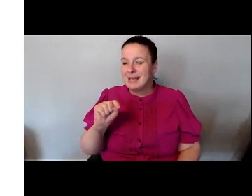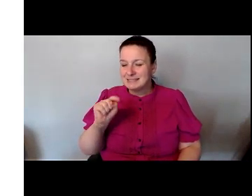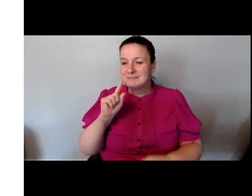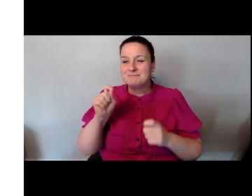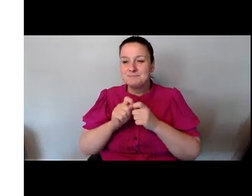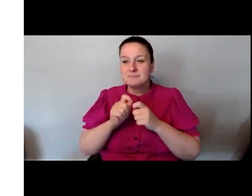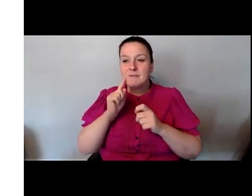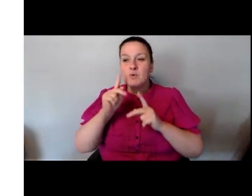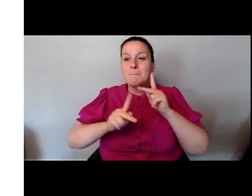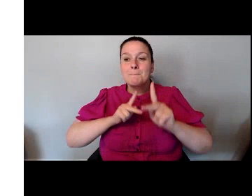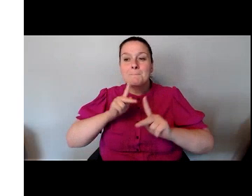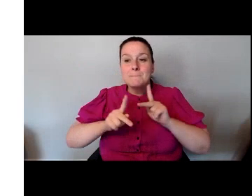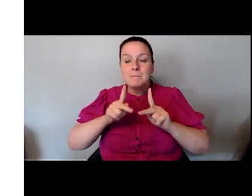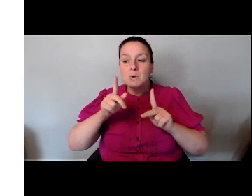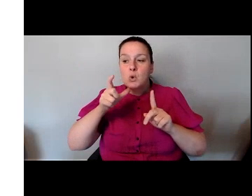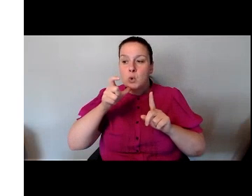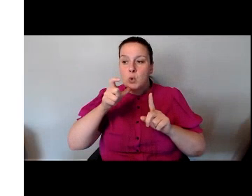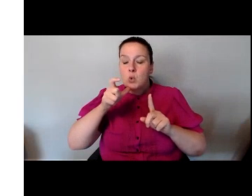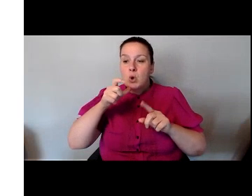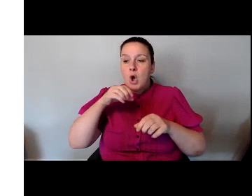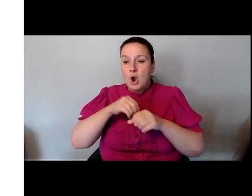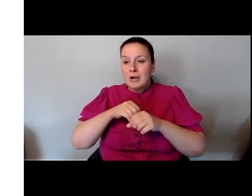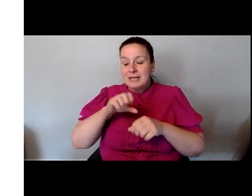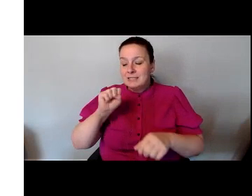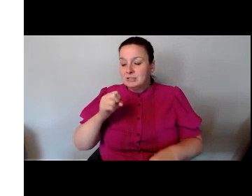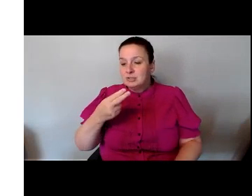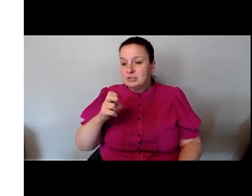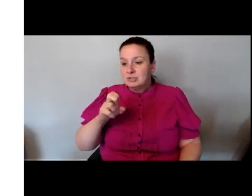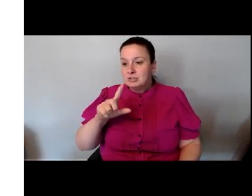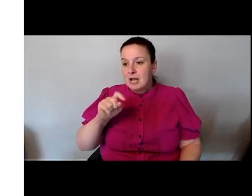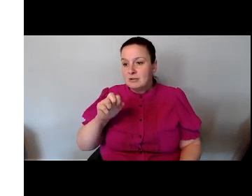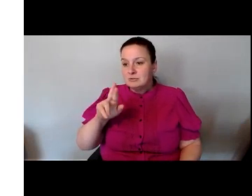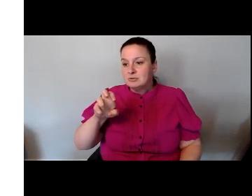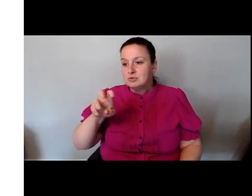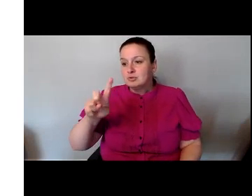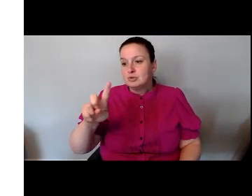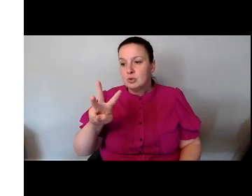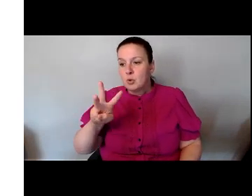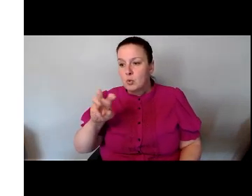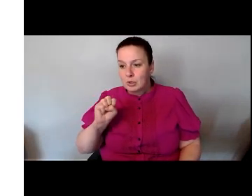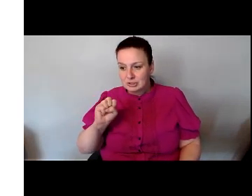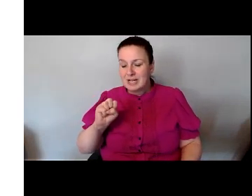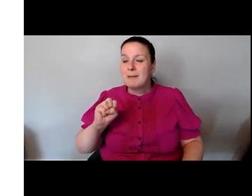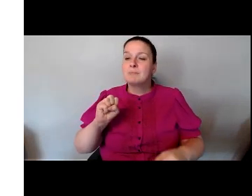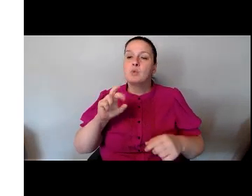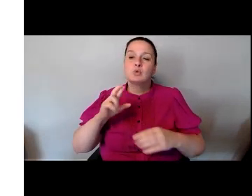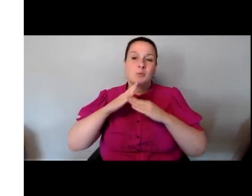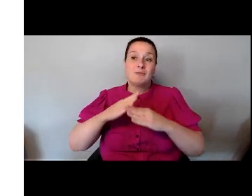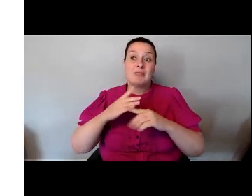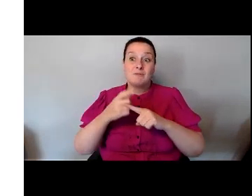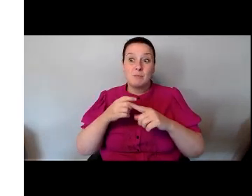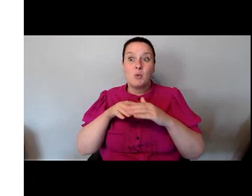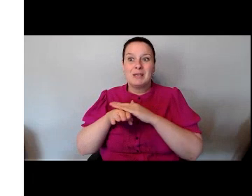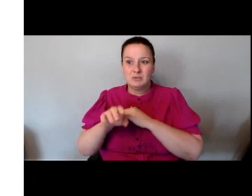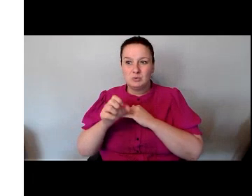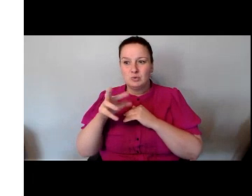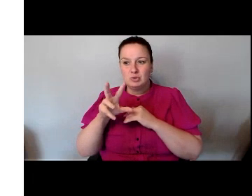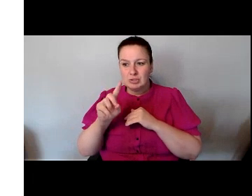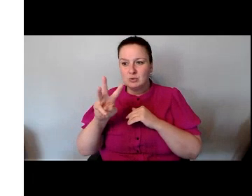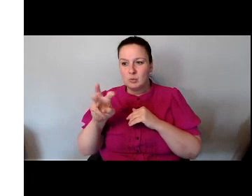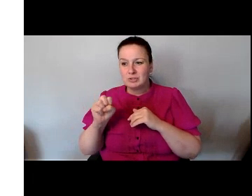people that are in sheltered workshops or to prevent them from going into sheltered workshops. But I hope that you can see from